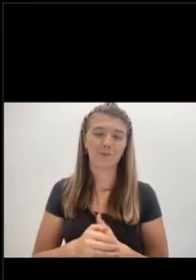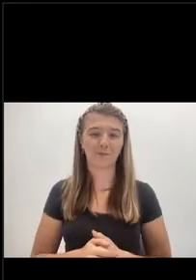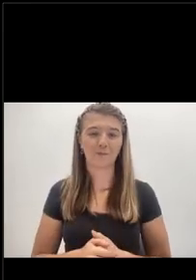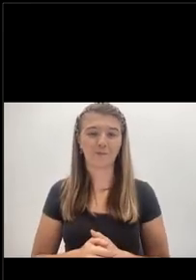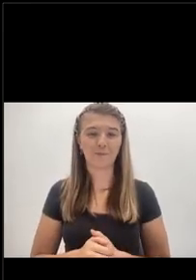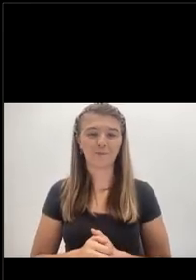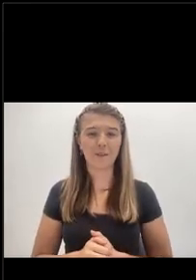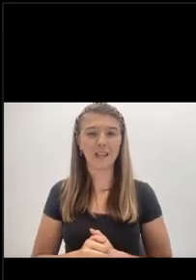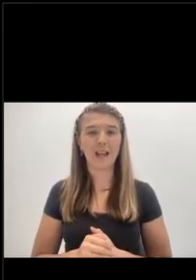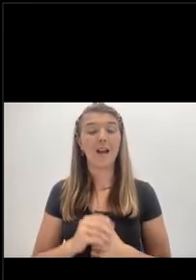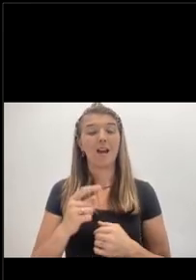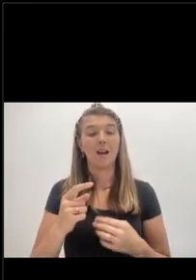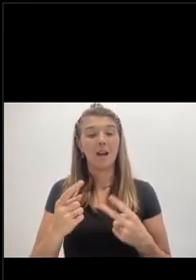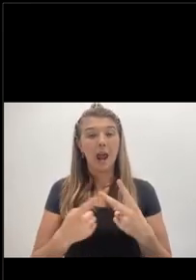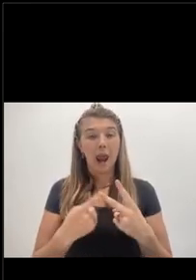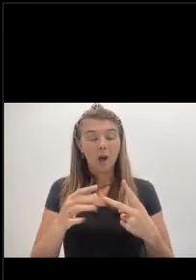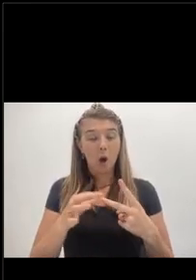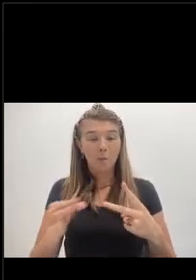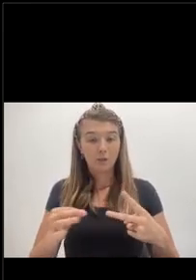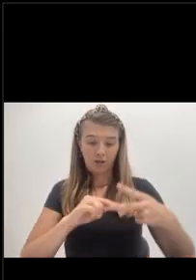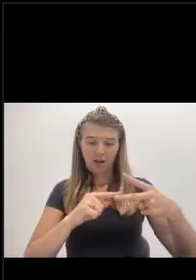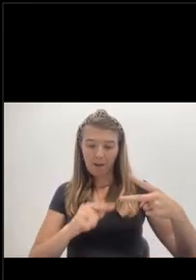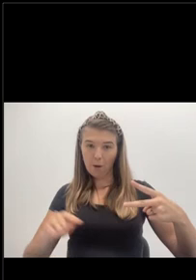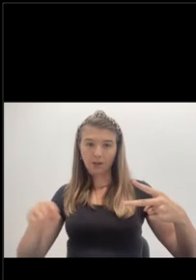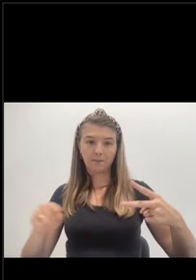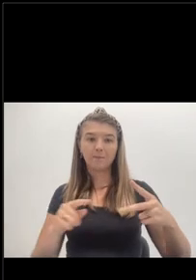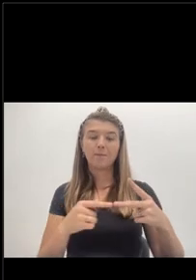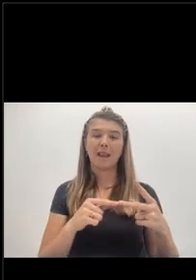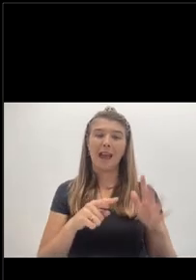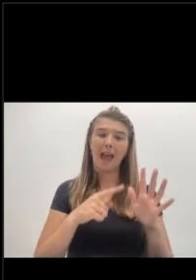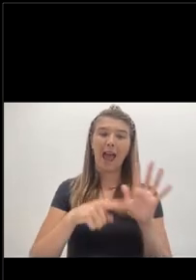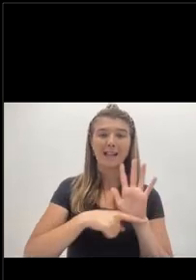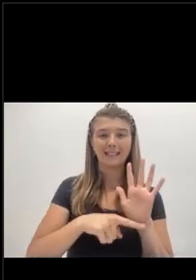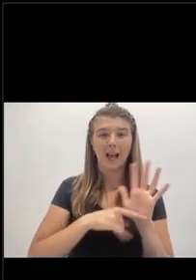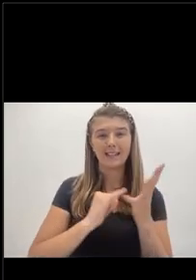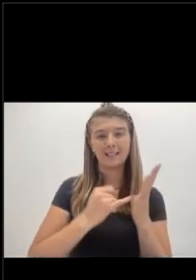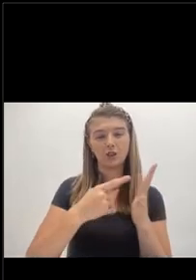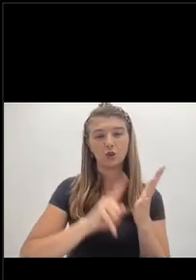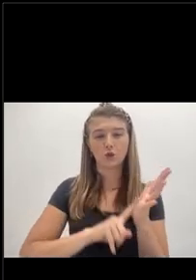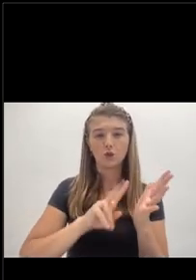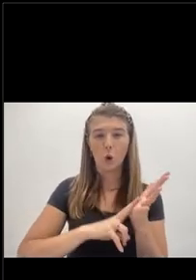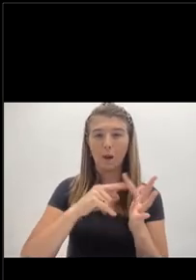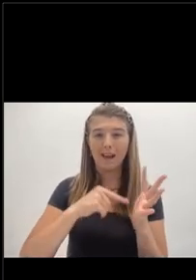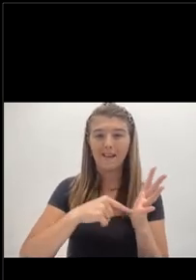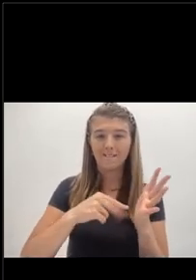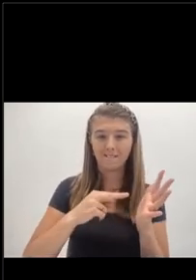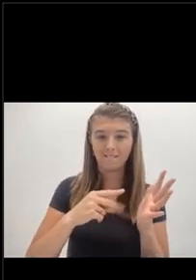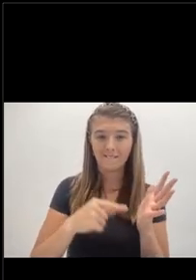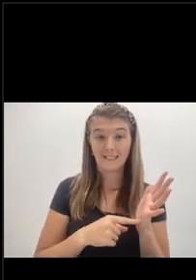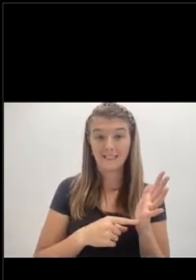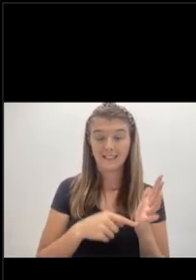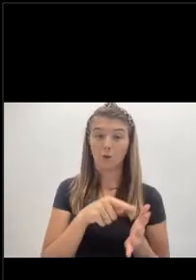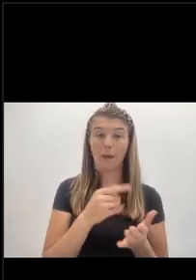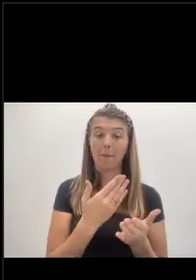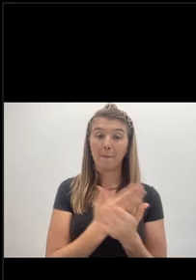the polymer, but to actually use an anti-solvent, which makes your desired polymer precipitate out.